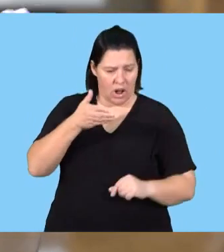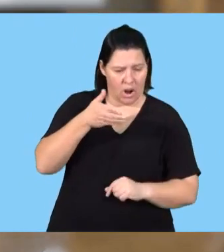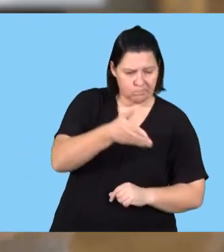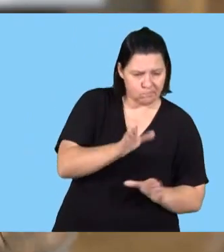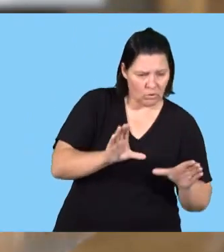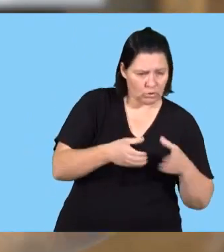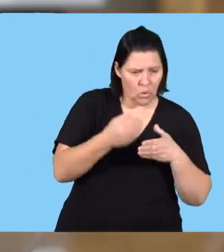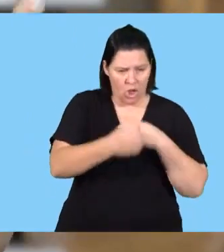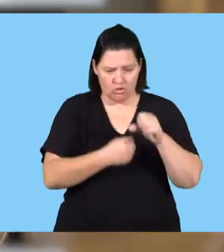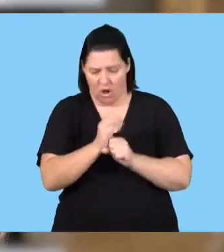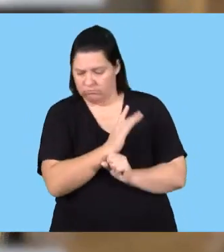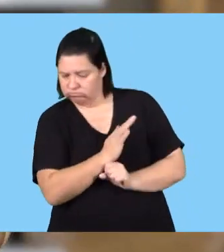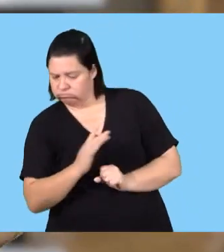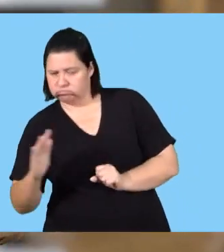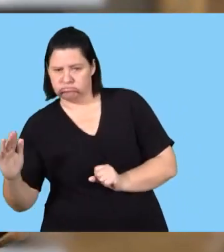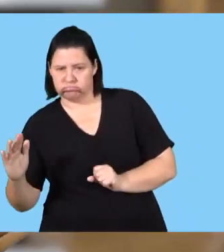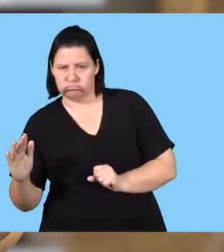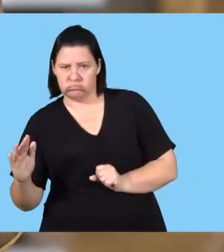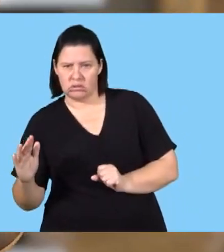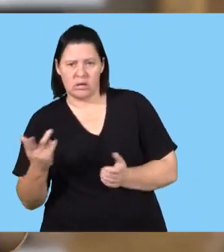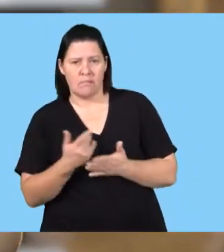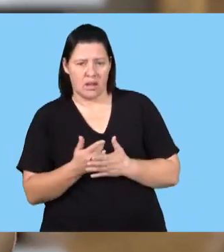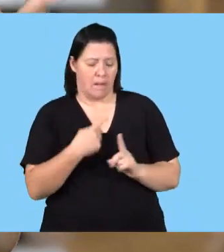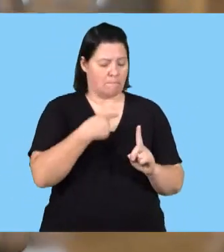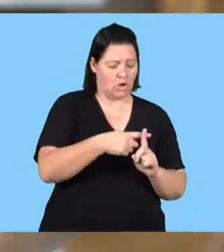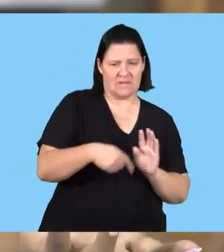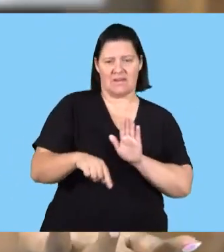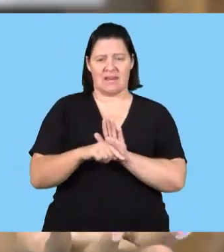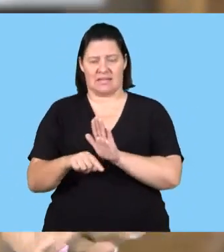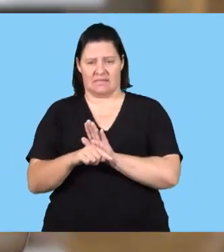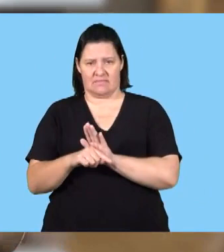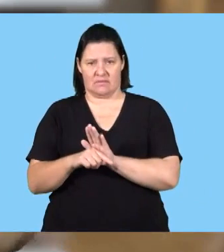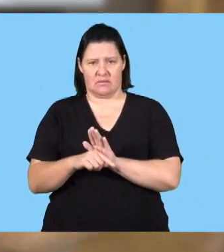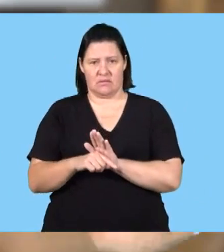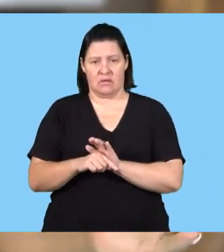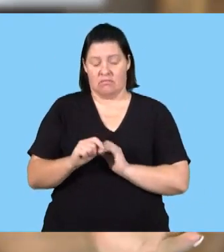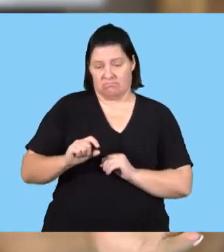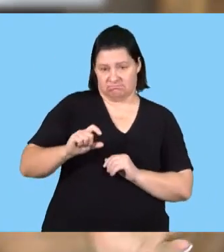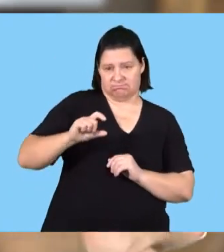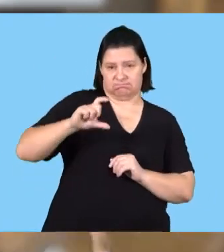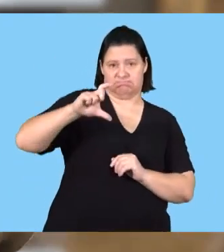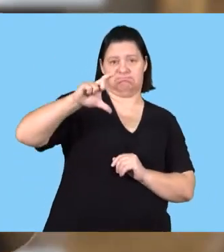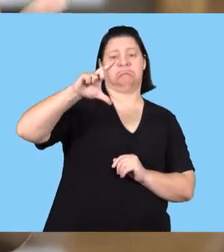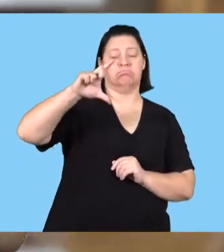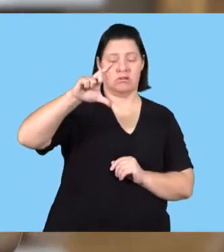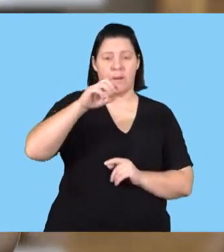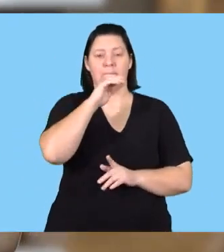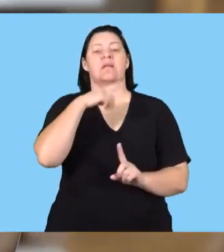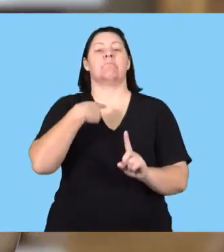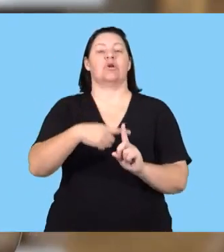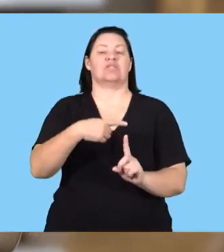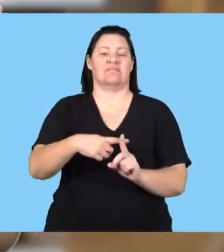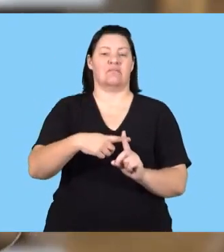learners have attended the school for the whole year, then was it positive or negative? The bigger it is, the more